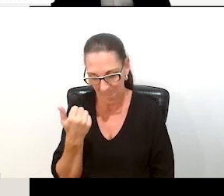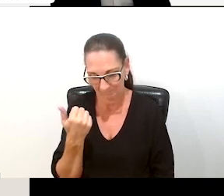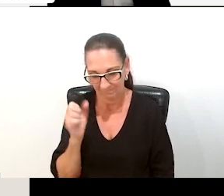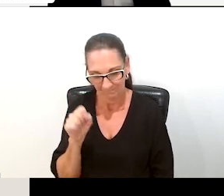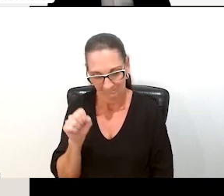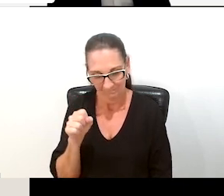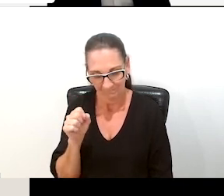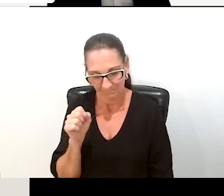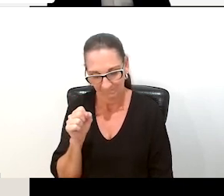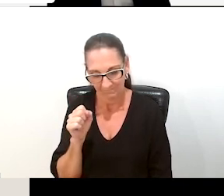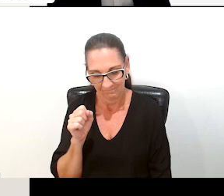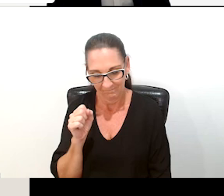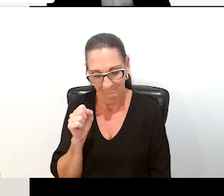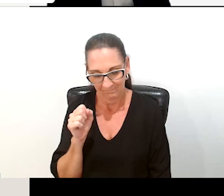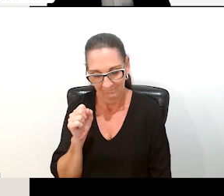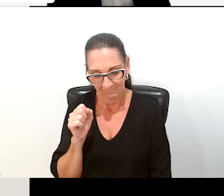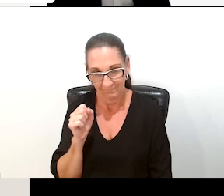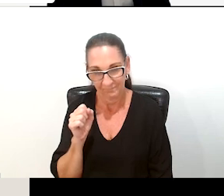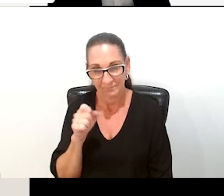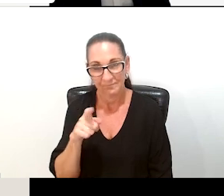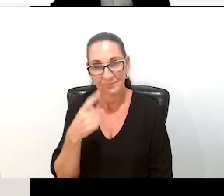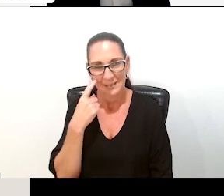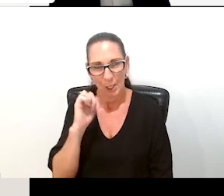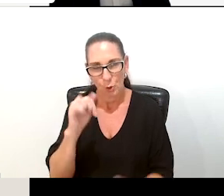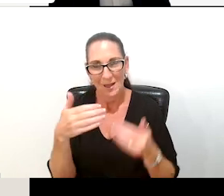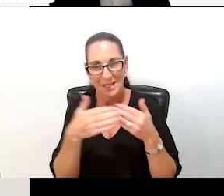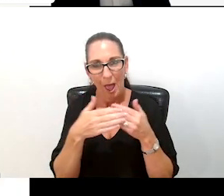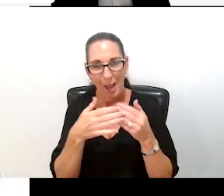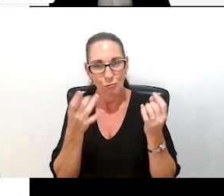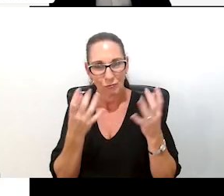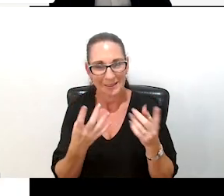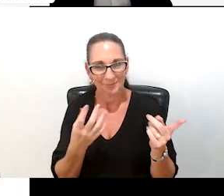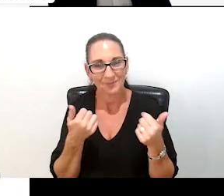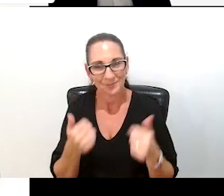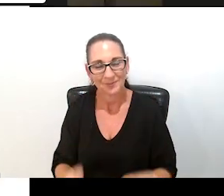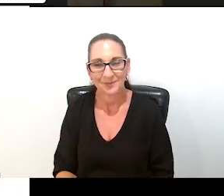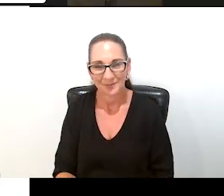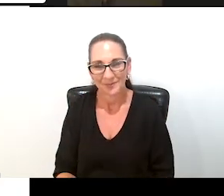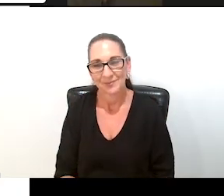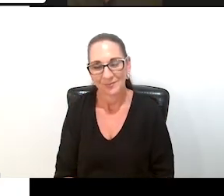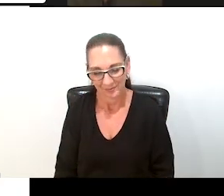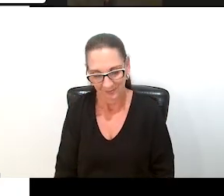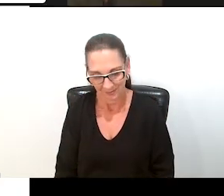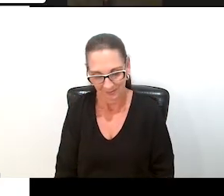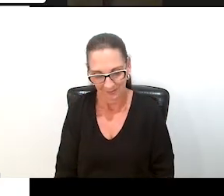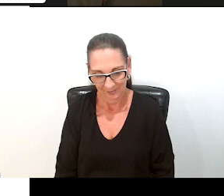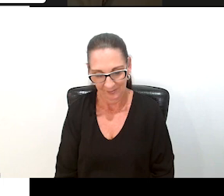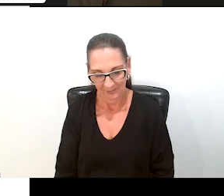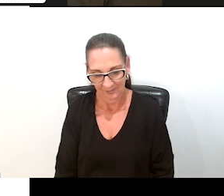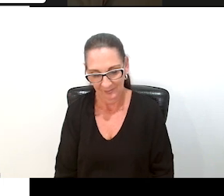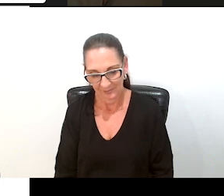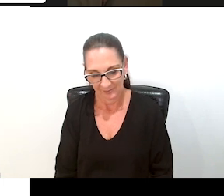I have your slide up. I will just progress to your first slide. Excellent. Thank you very much.